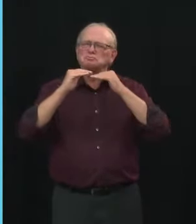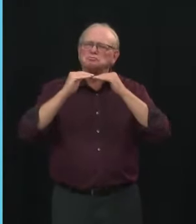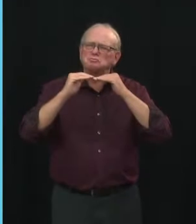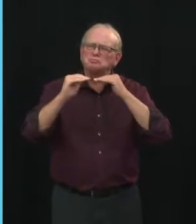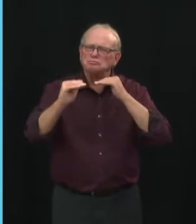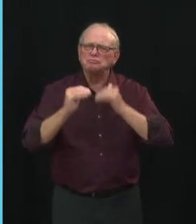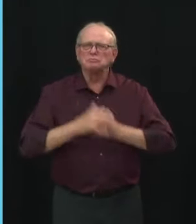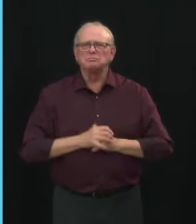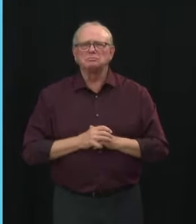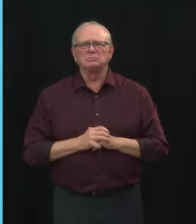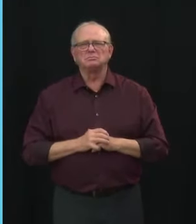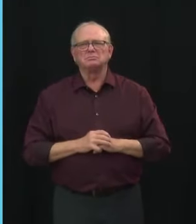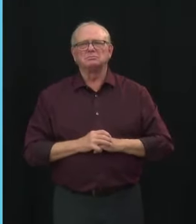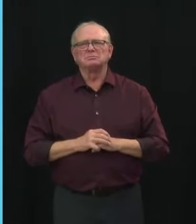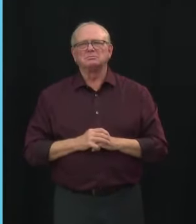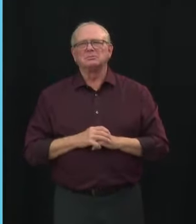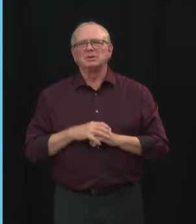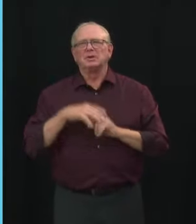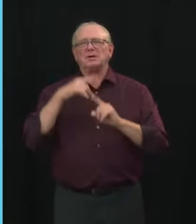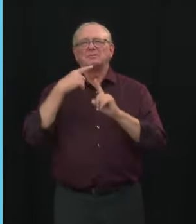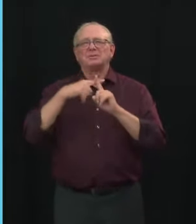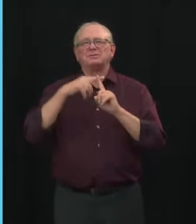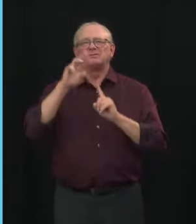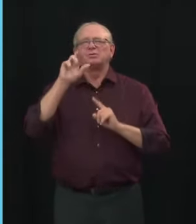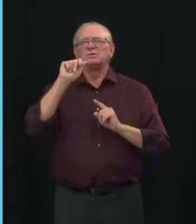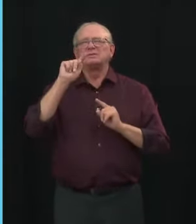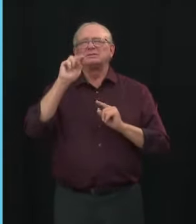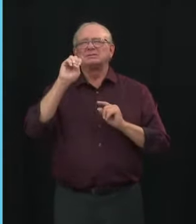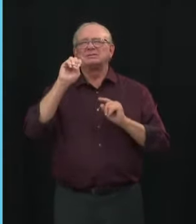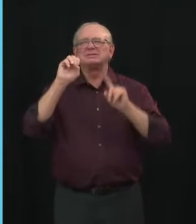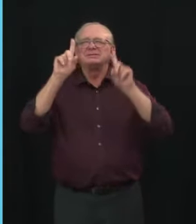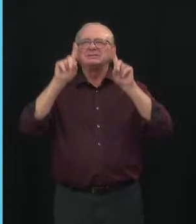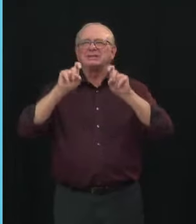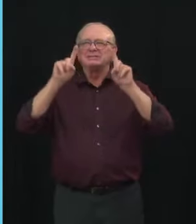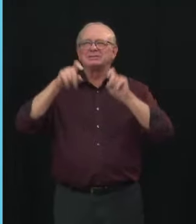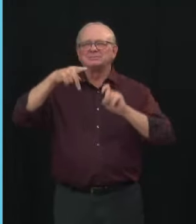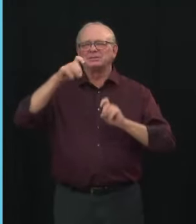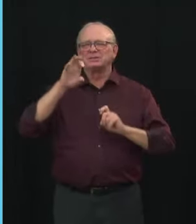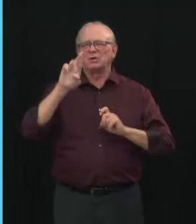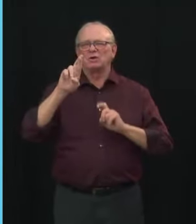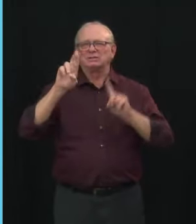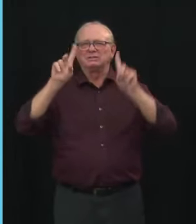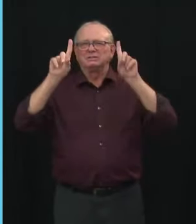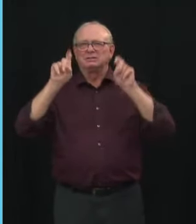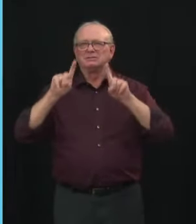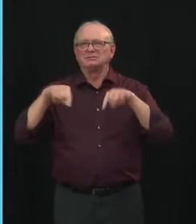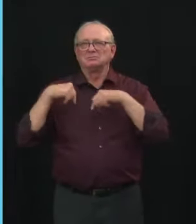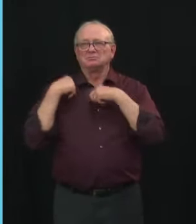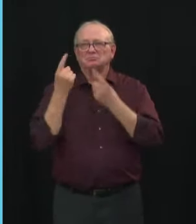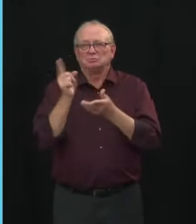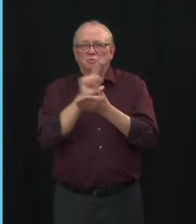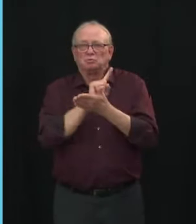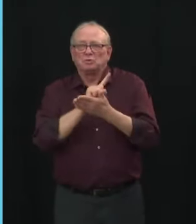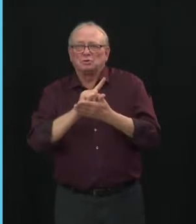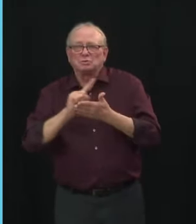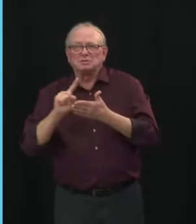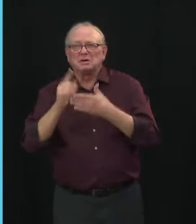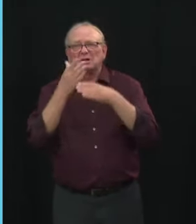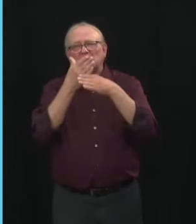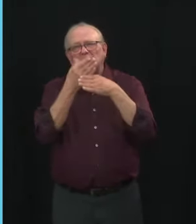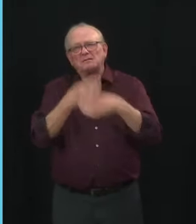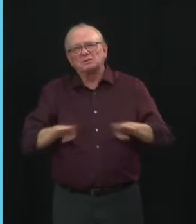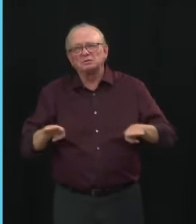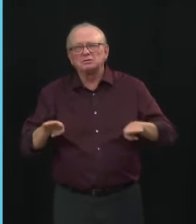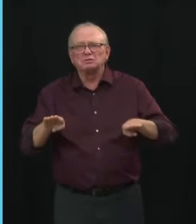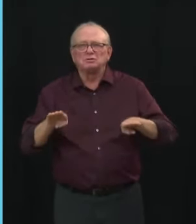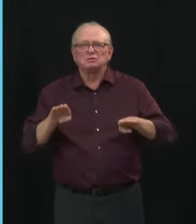was 25.9%, which is very similar to the previous week's average of 26.6%. And wastewater levels